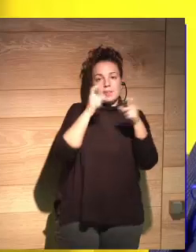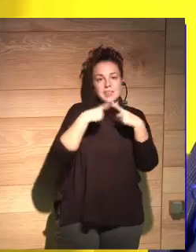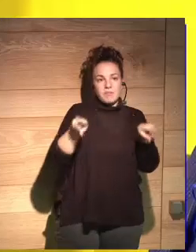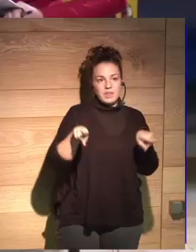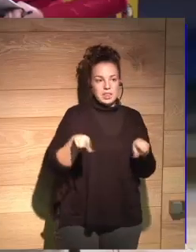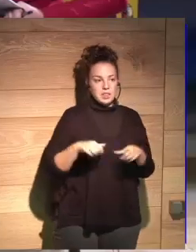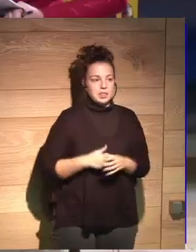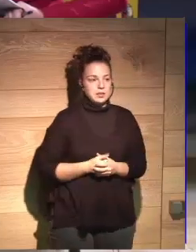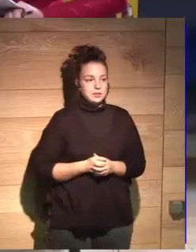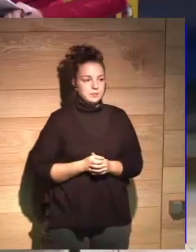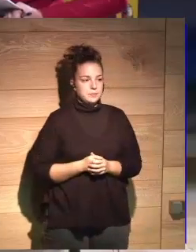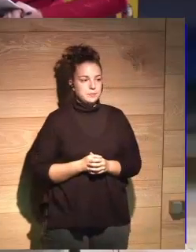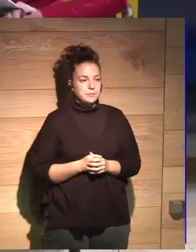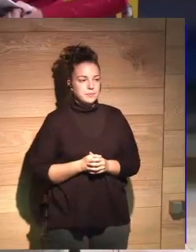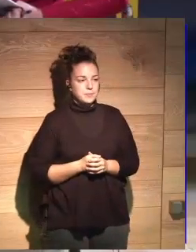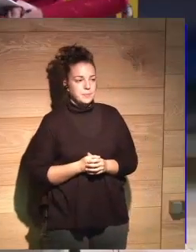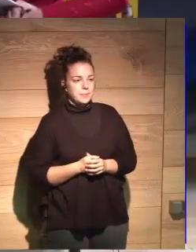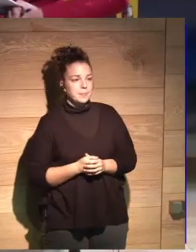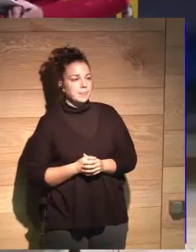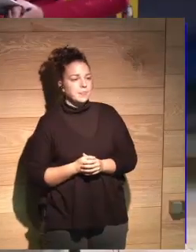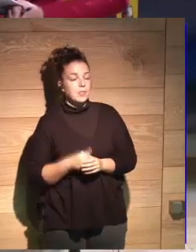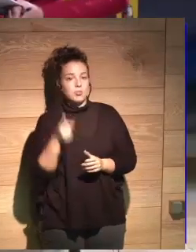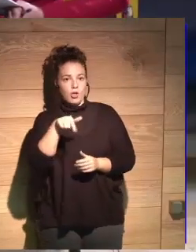answer and I'll give you the floor.